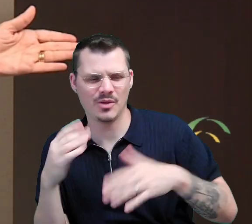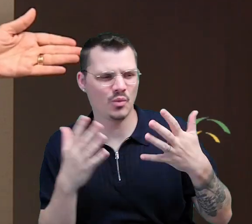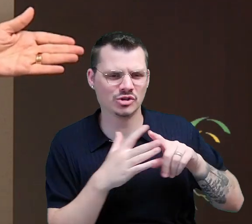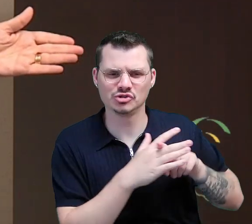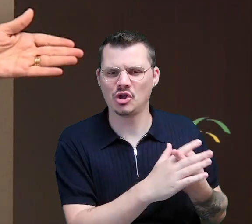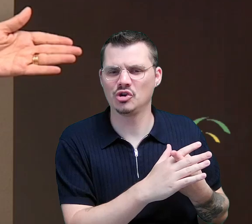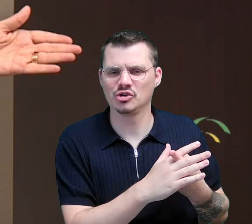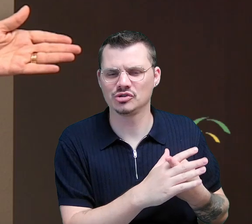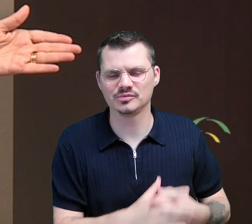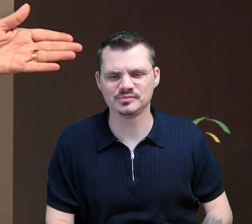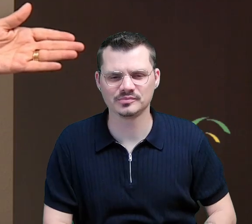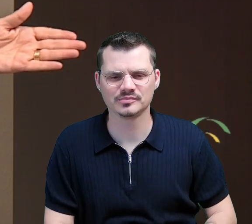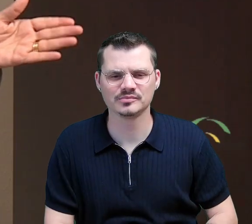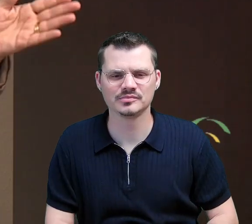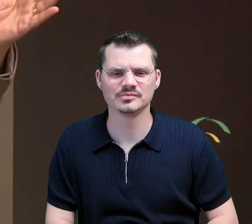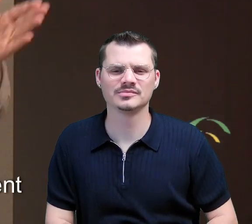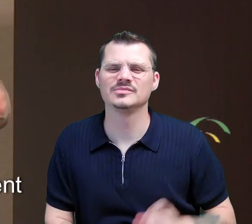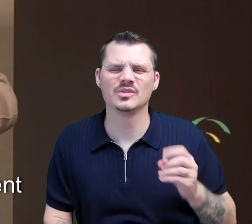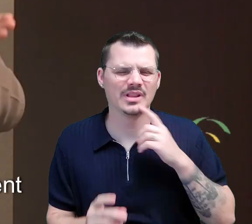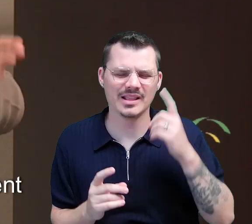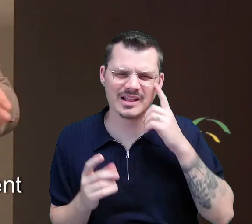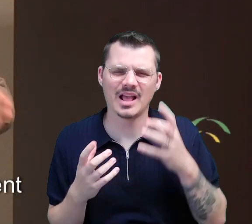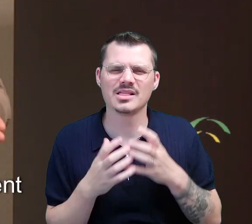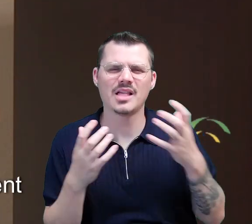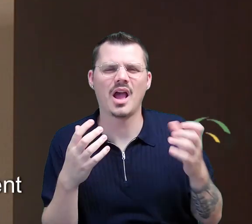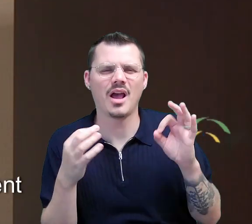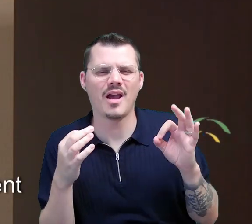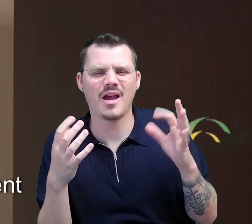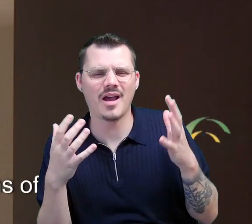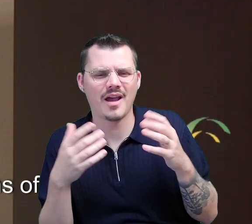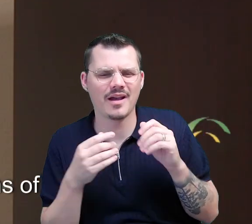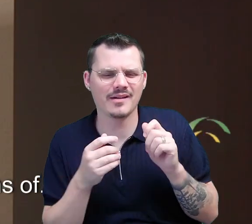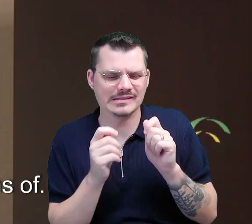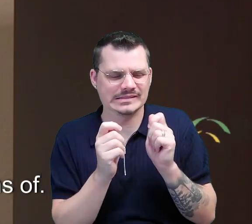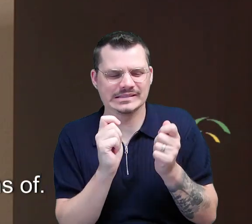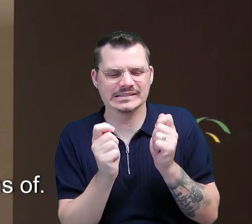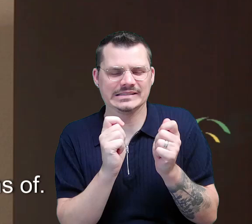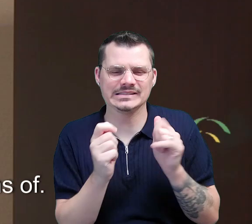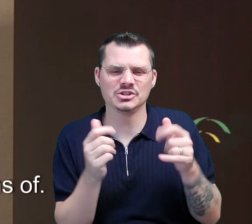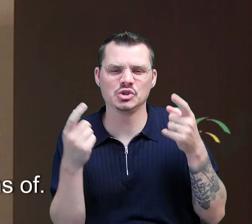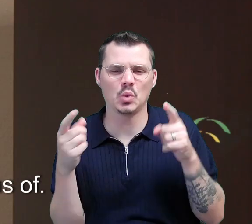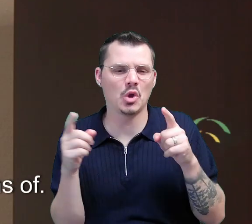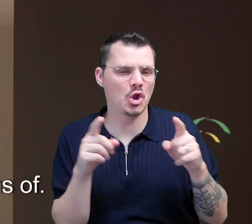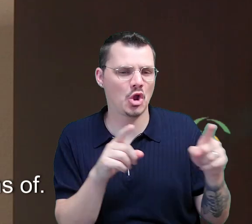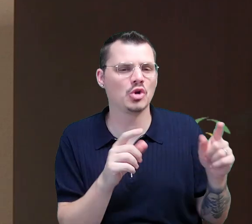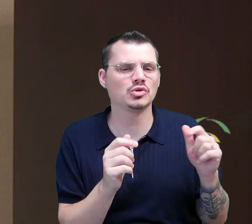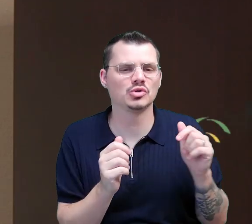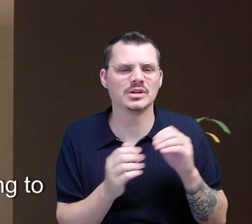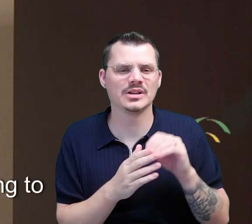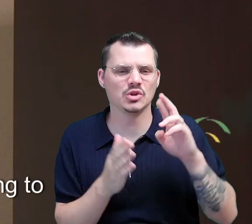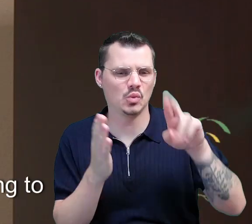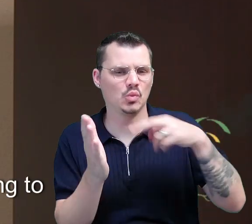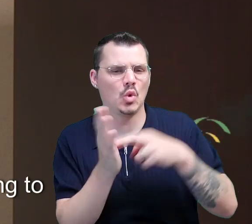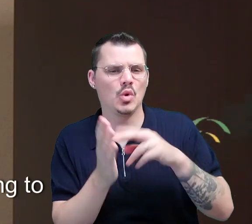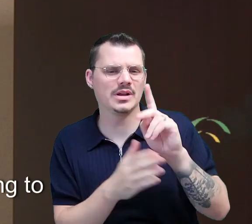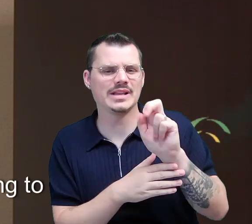with. So there's still, I think, a lot of refinement and fine-tuning that's going on in terms of the